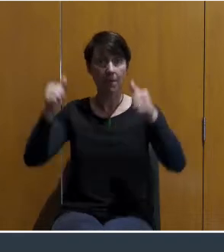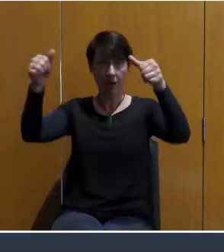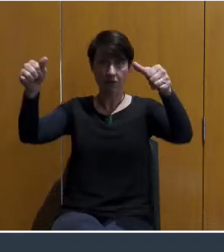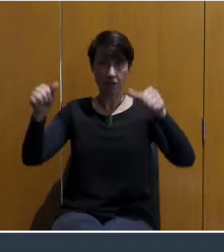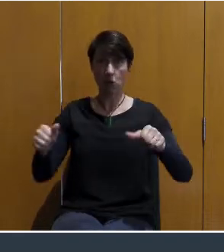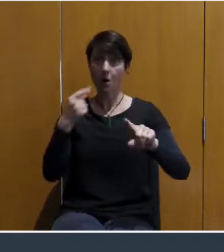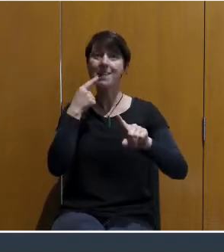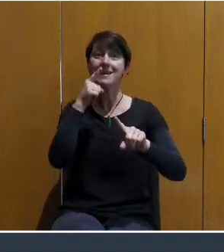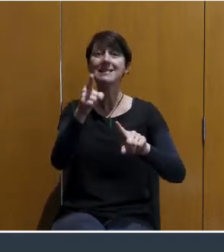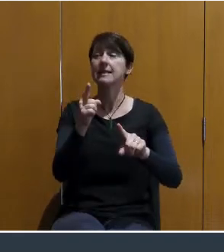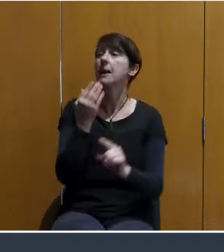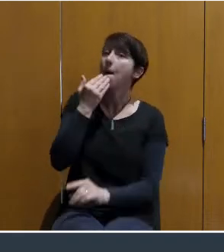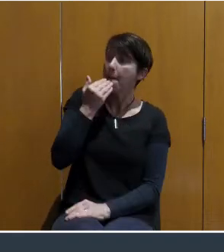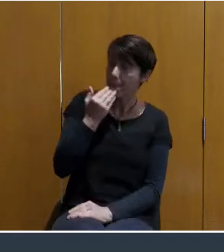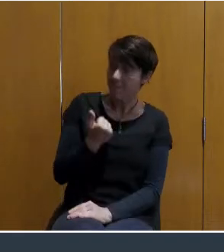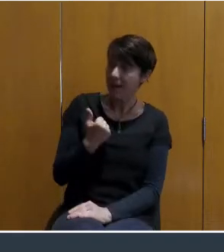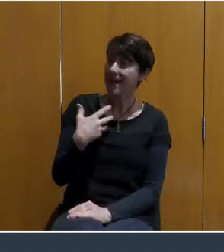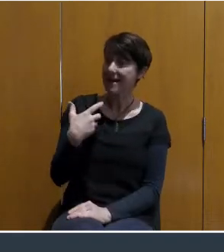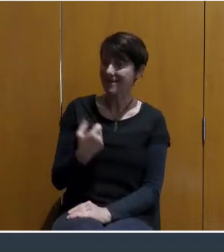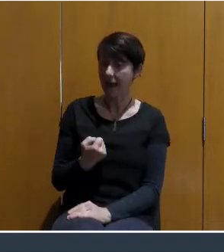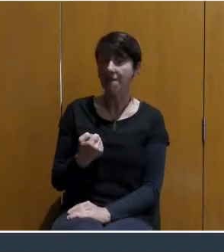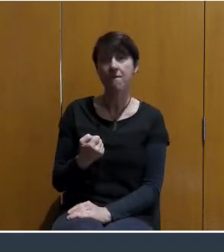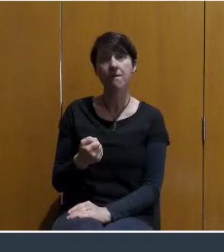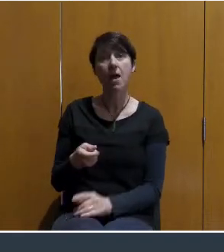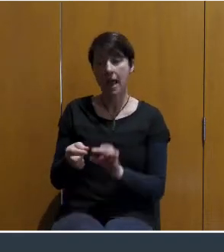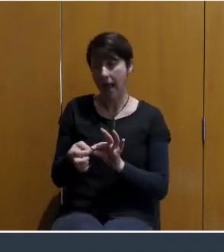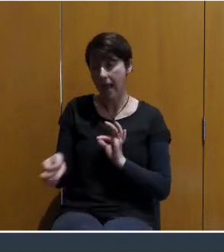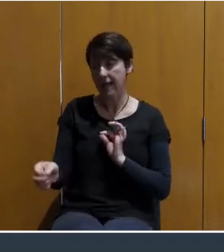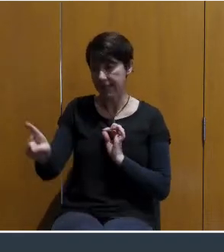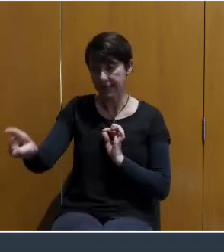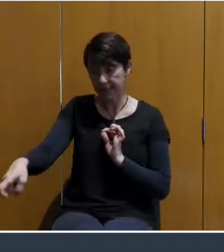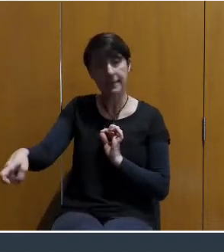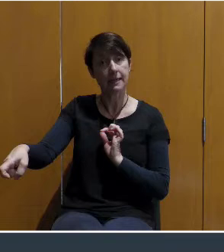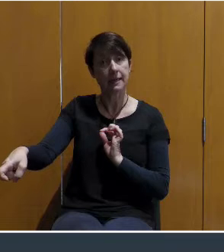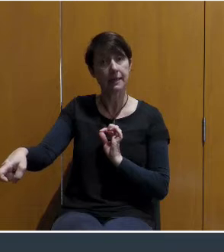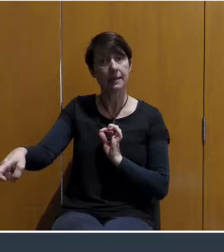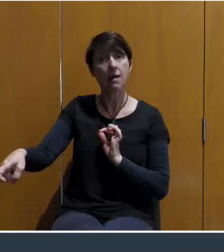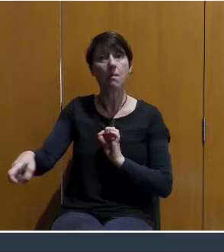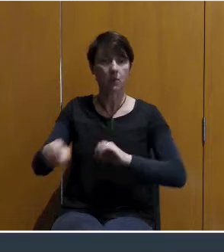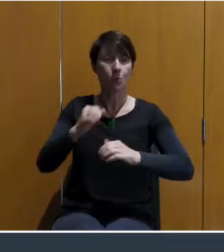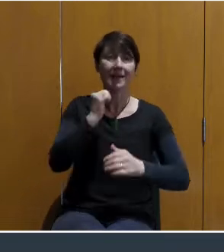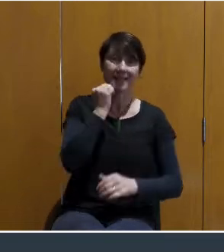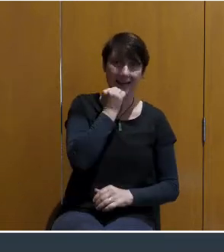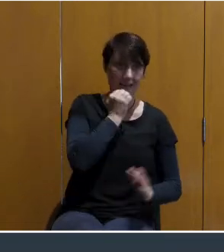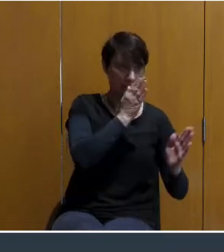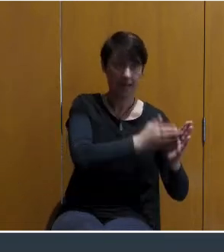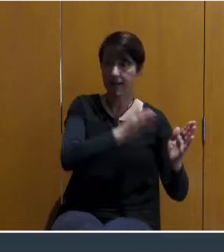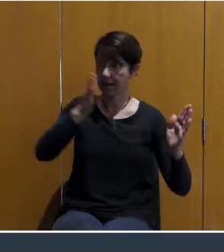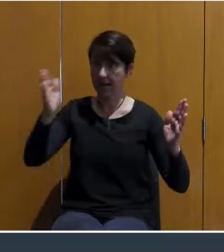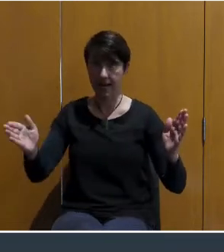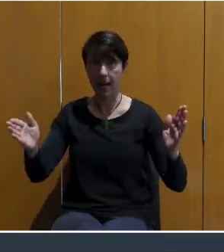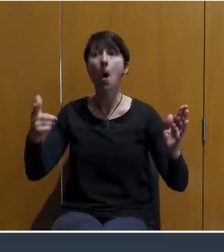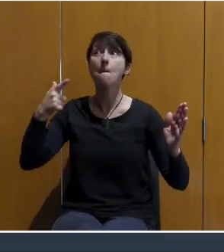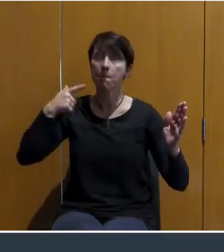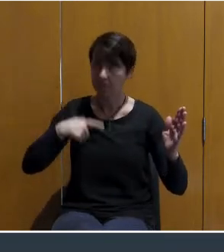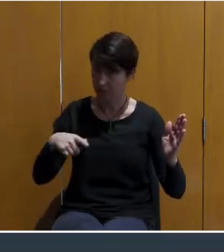on your dog because the birds are nesting between this date and this date. You know, please respect. I think if that's explained to the